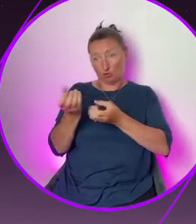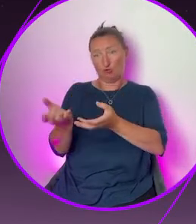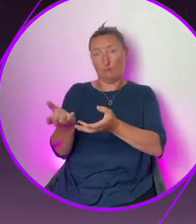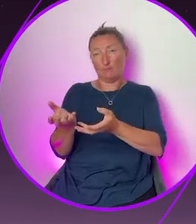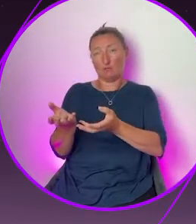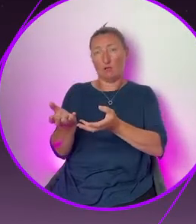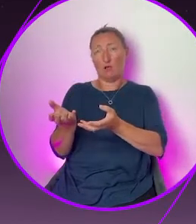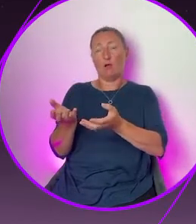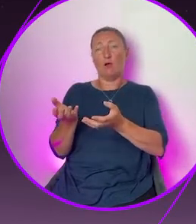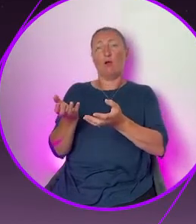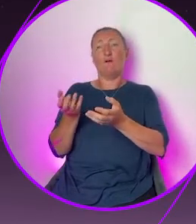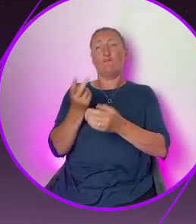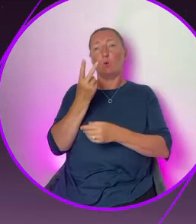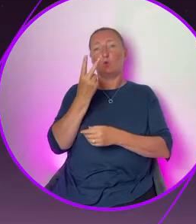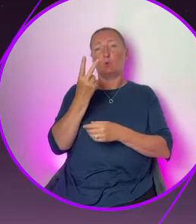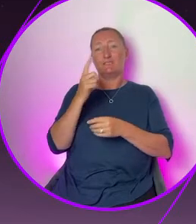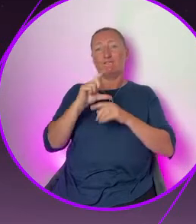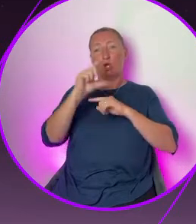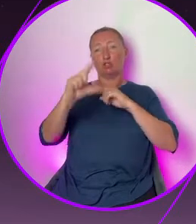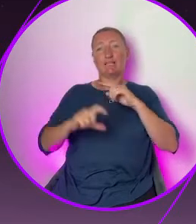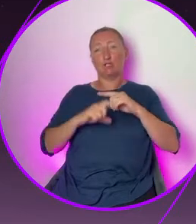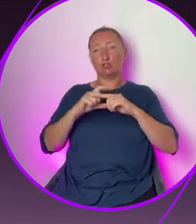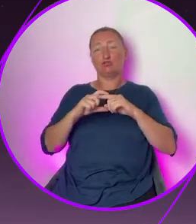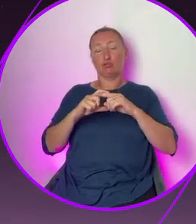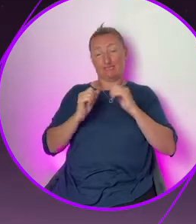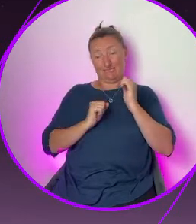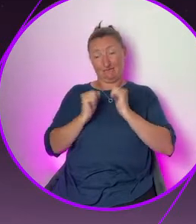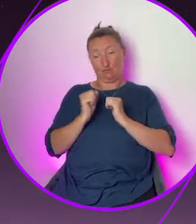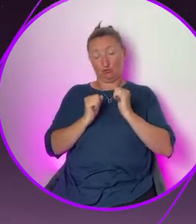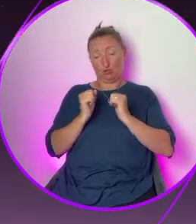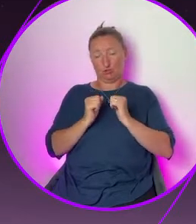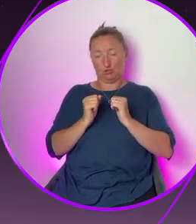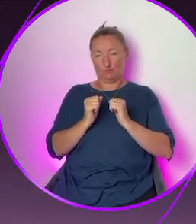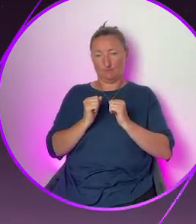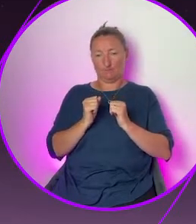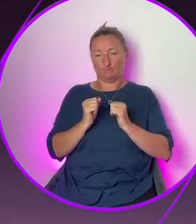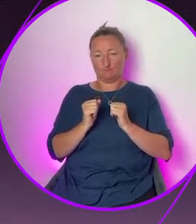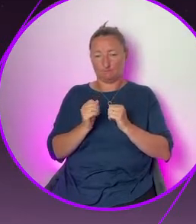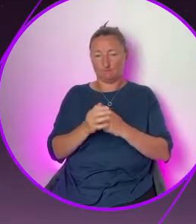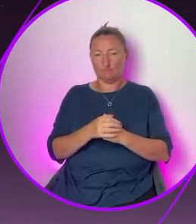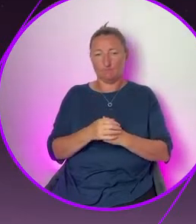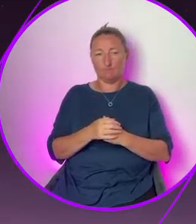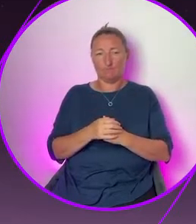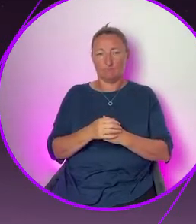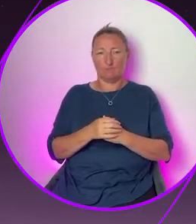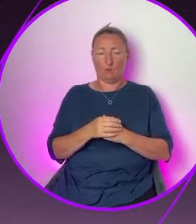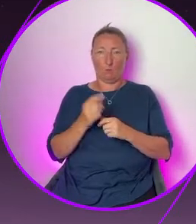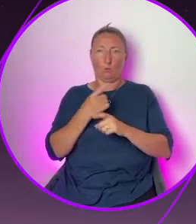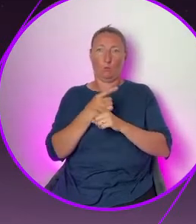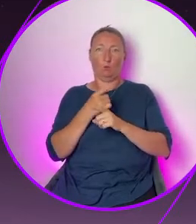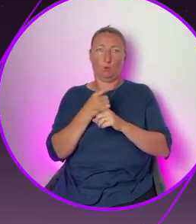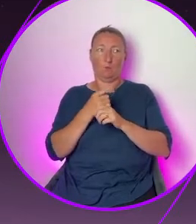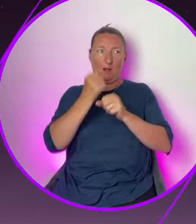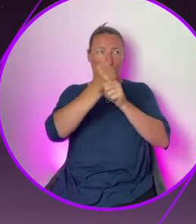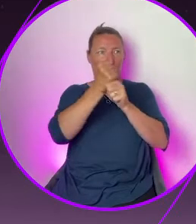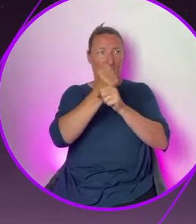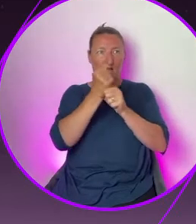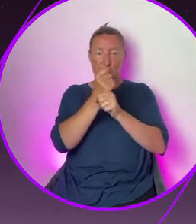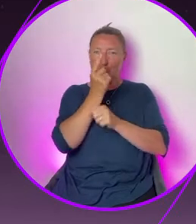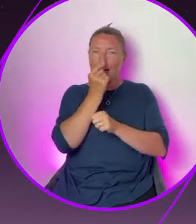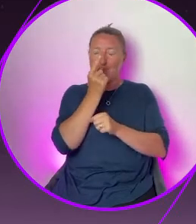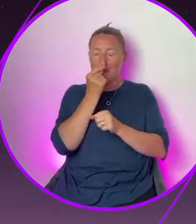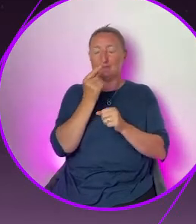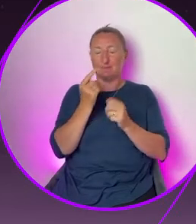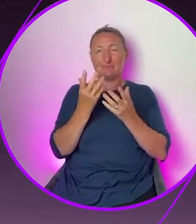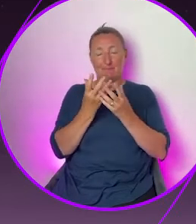construction of 21st century cultural infrastructure. And we've spoken a lot about production capabilities, because that's a really obvious